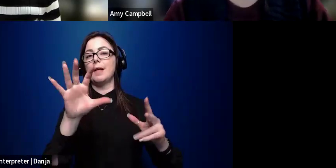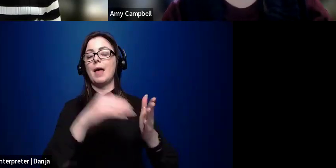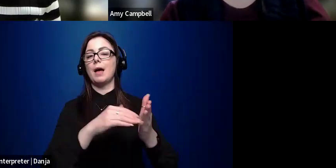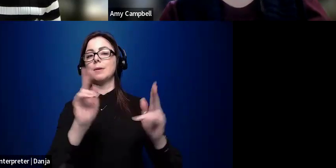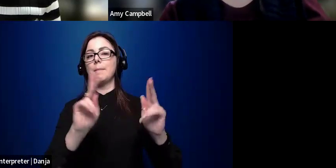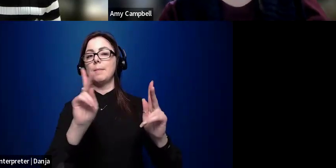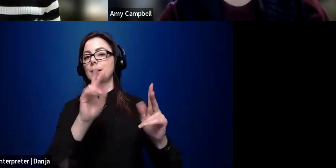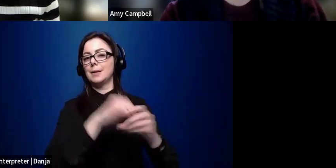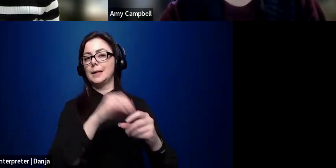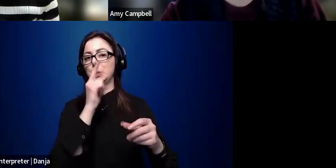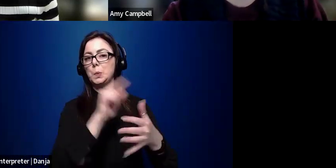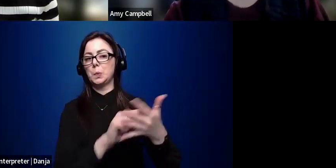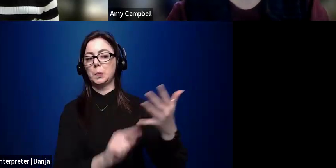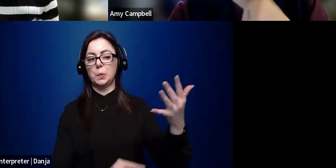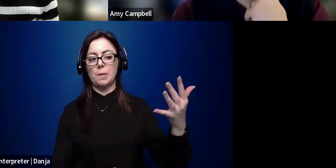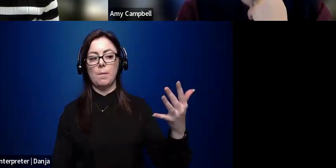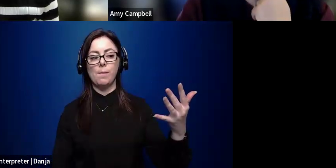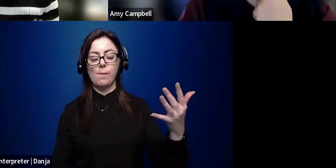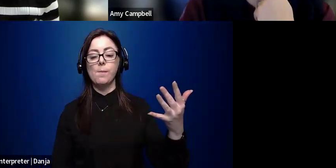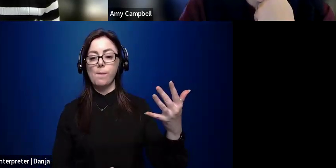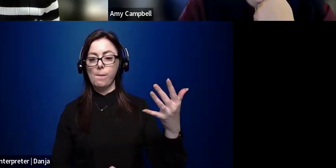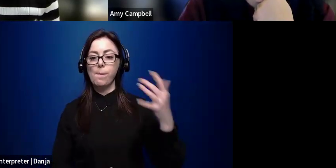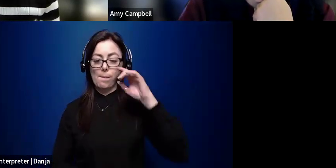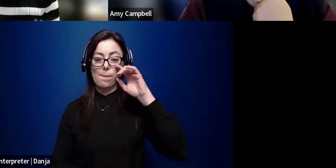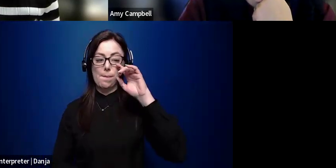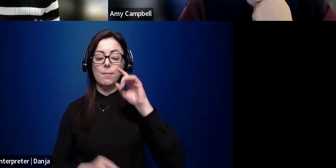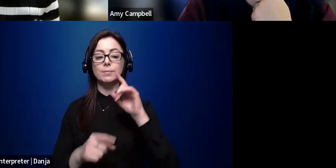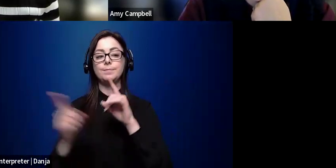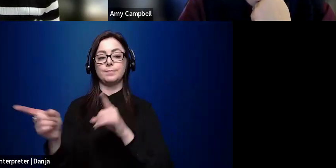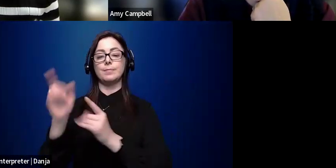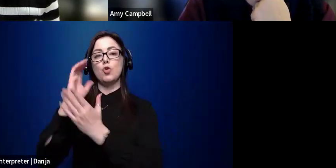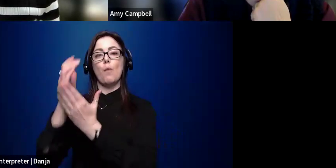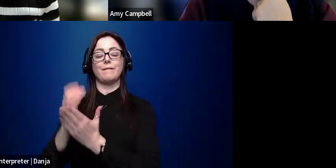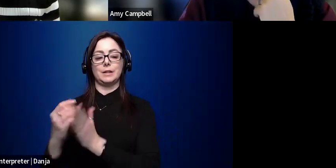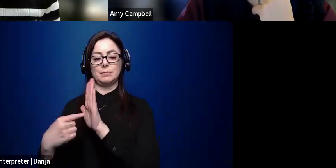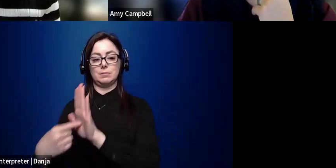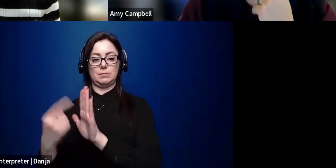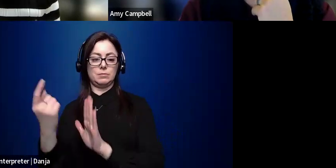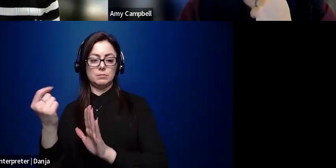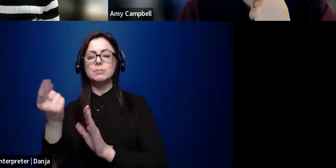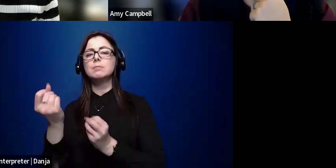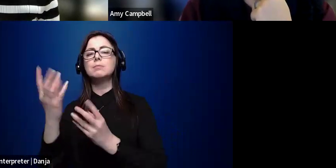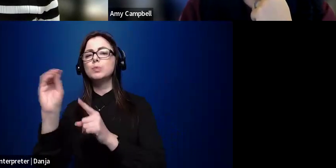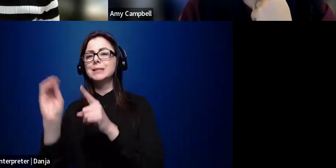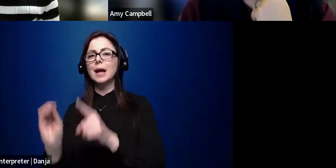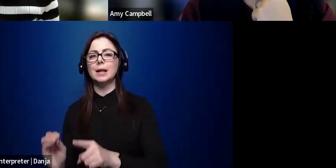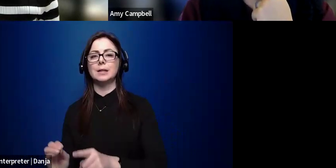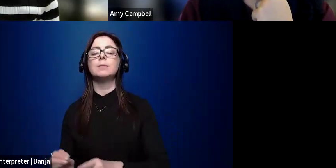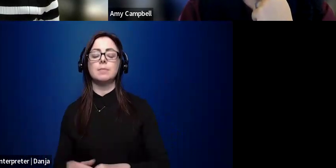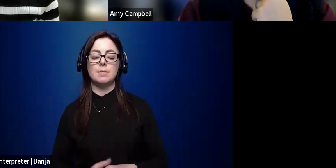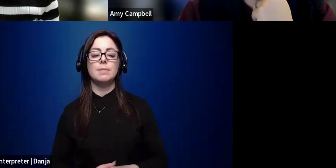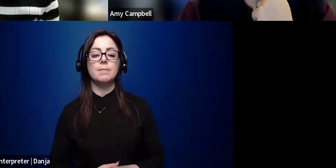Medicaid. And then the graphic gives you some ideas of what that means as far as kind of percentages.